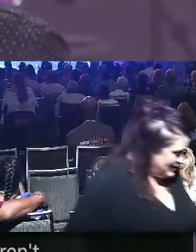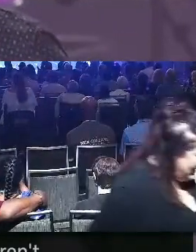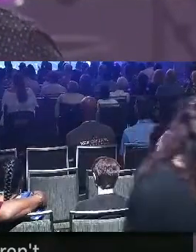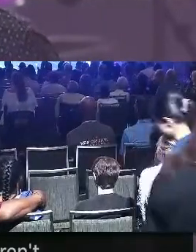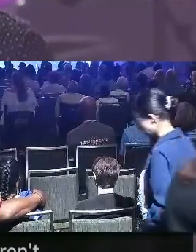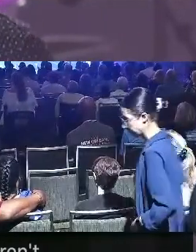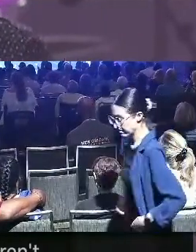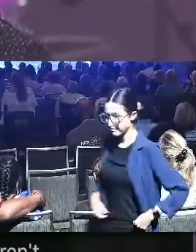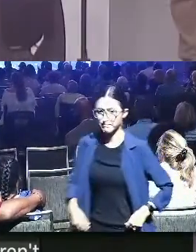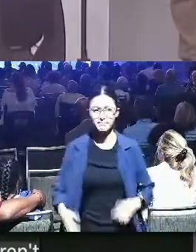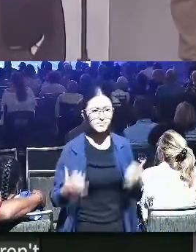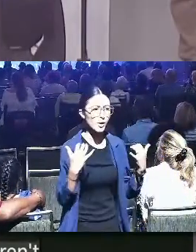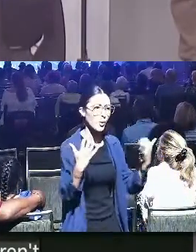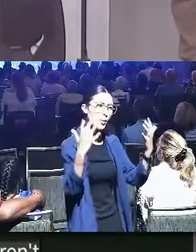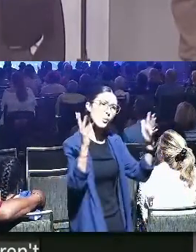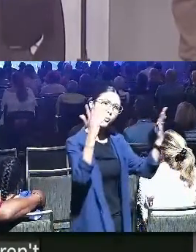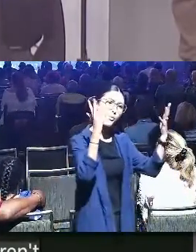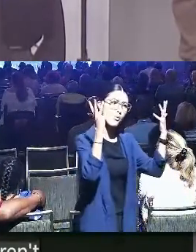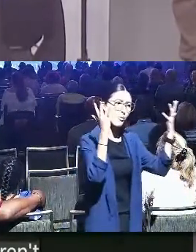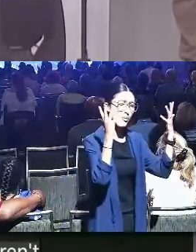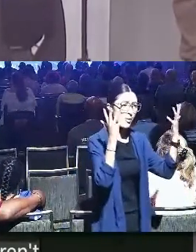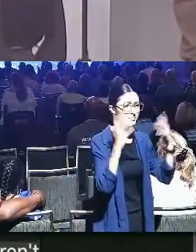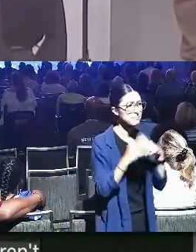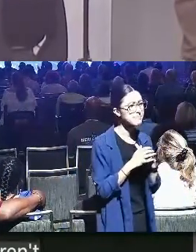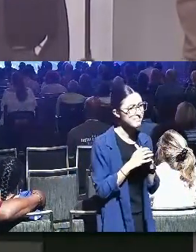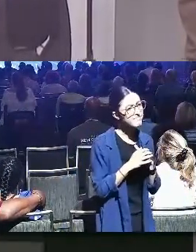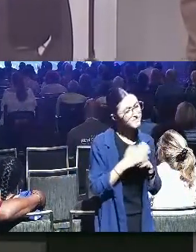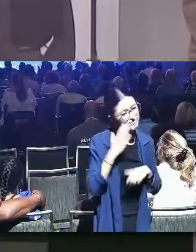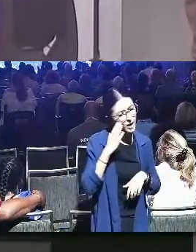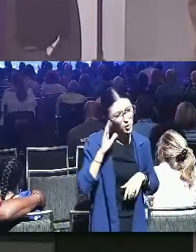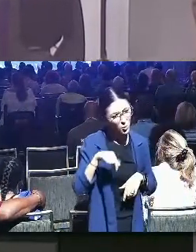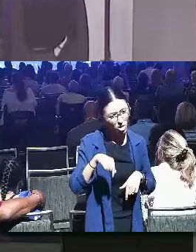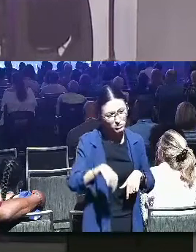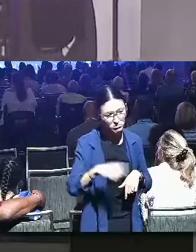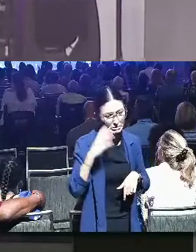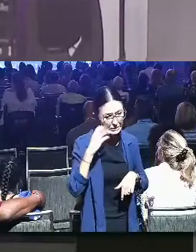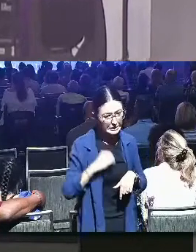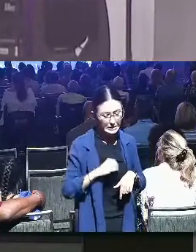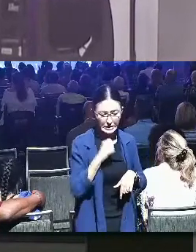Because I know this was not easy on them.